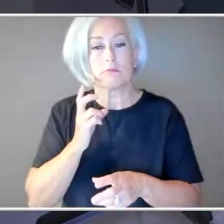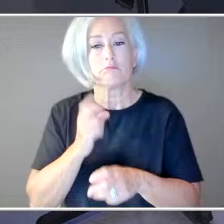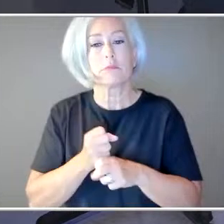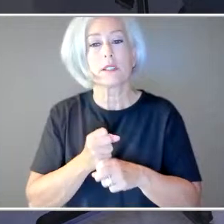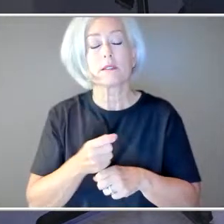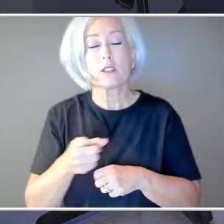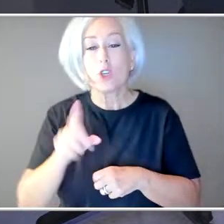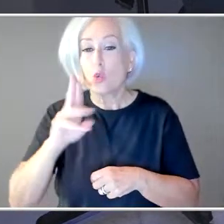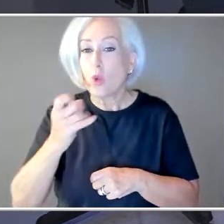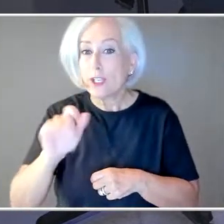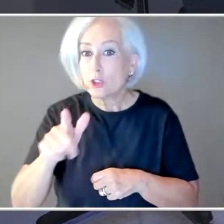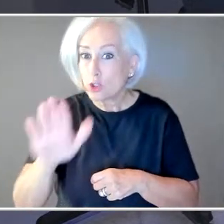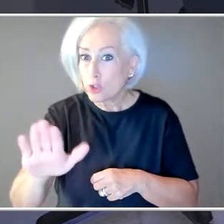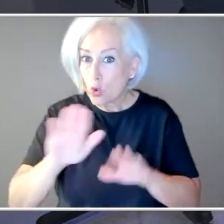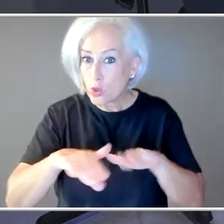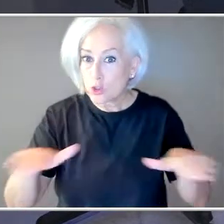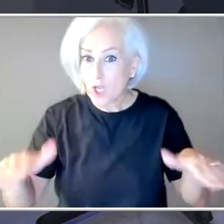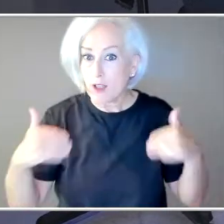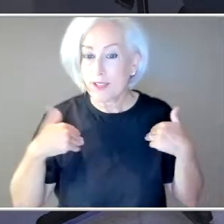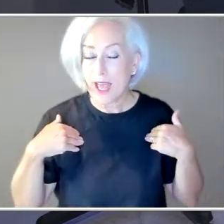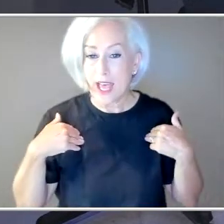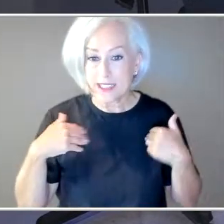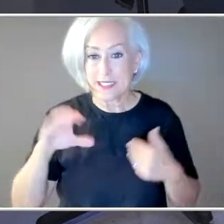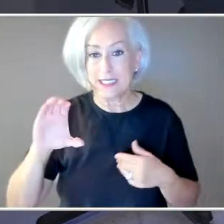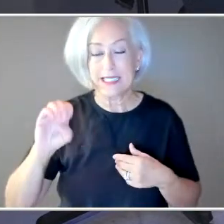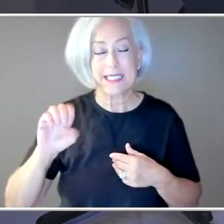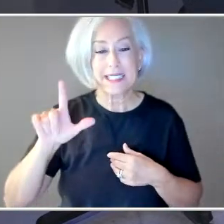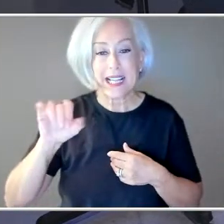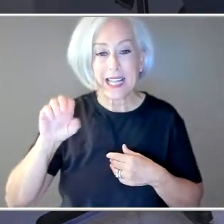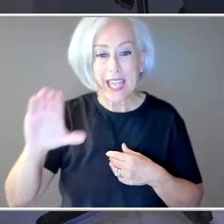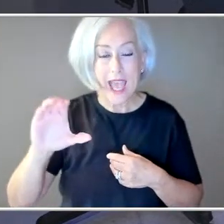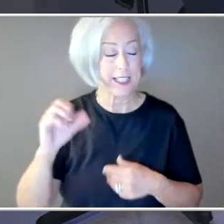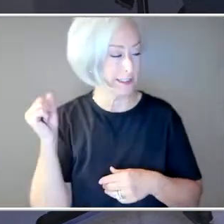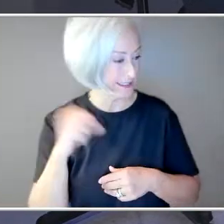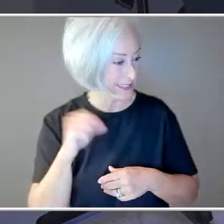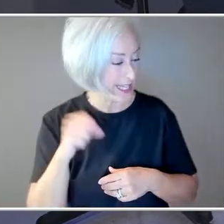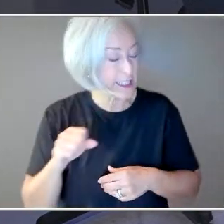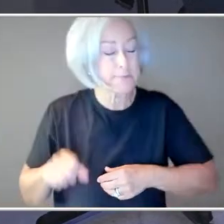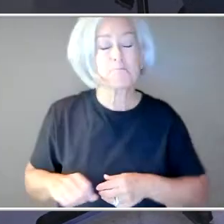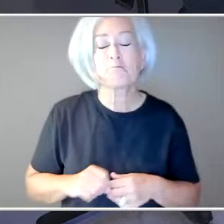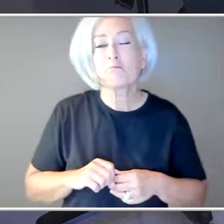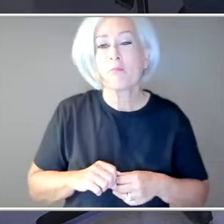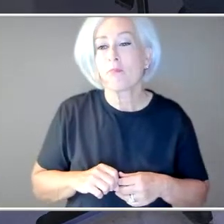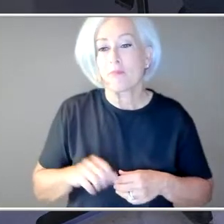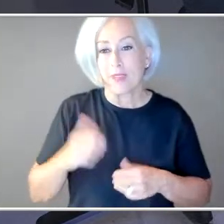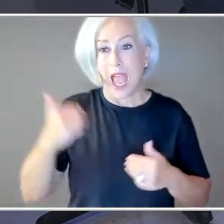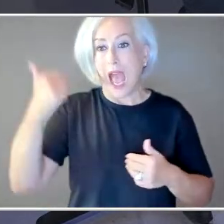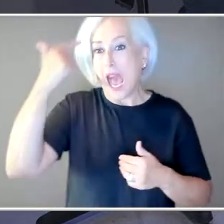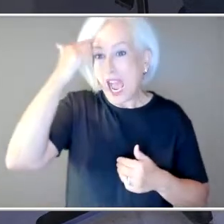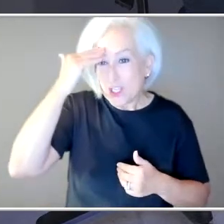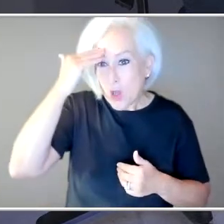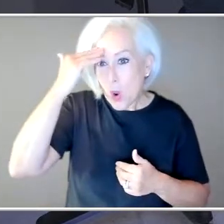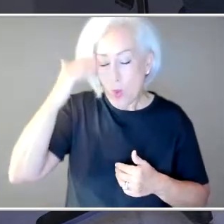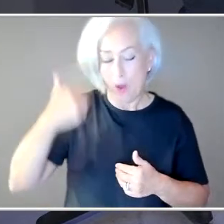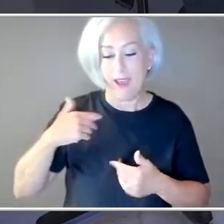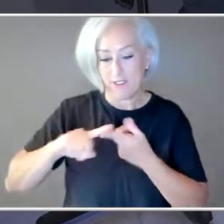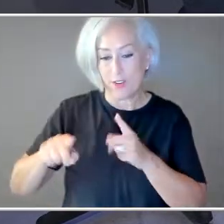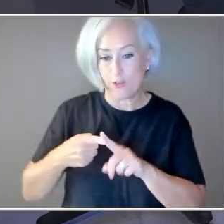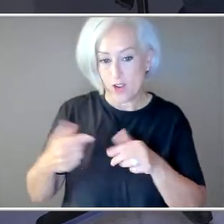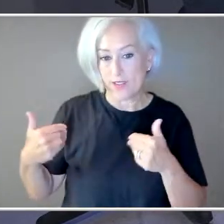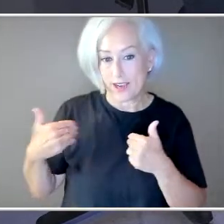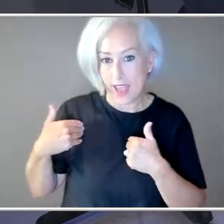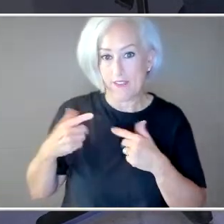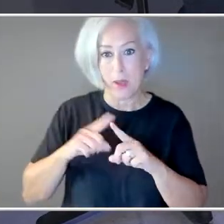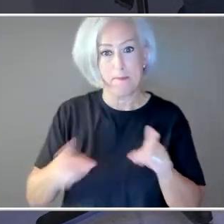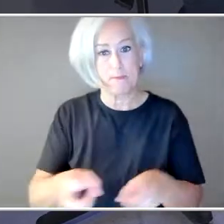celiac disease. I do. So we know, or I know, but others don't, but I learned because I have a friend with celiac that very strict,